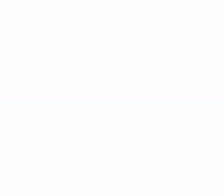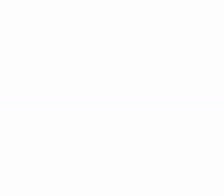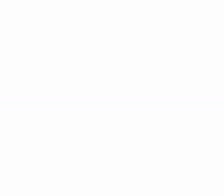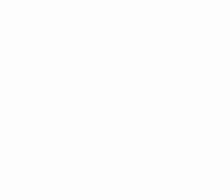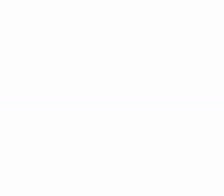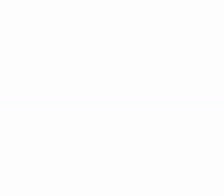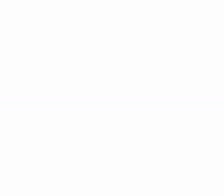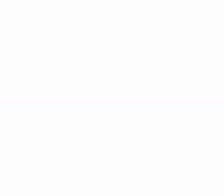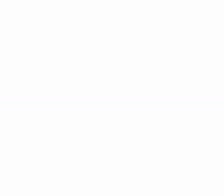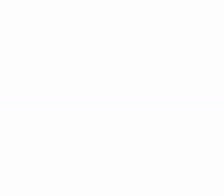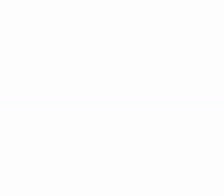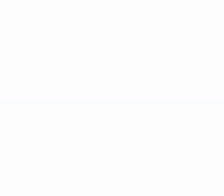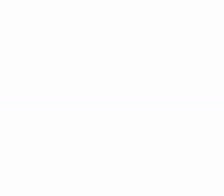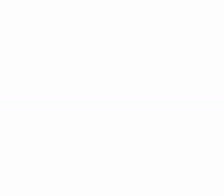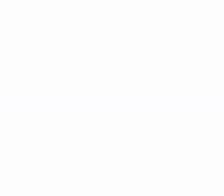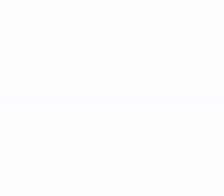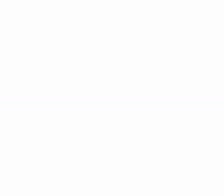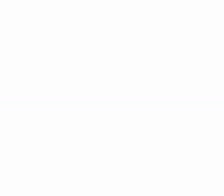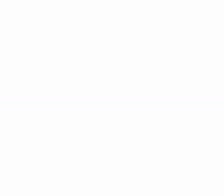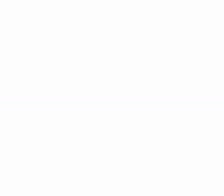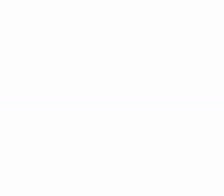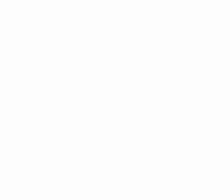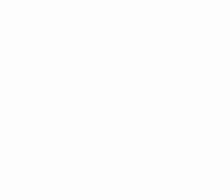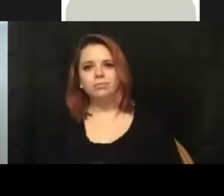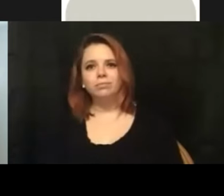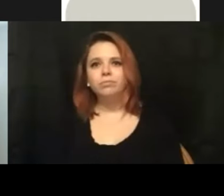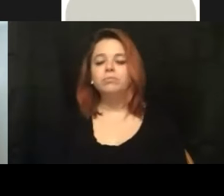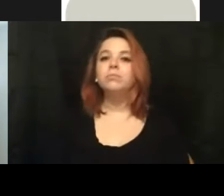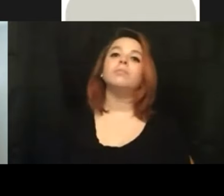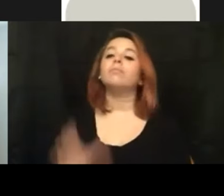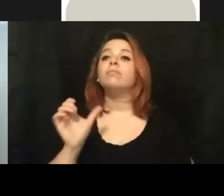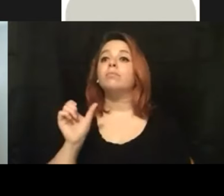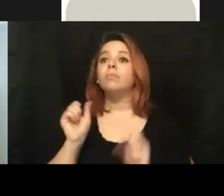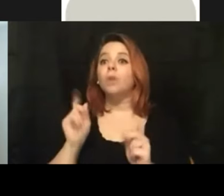Okay? Oh, yes, that makes sense. Thank you. All right.